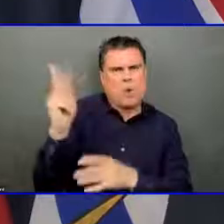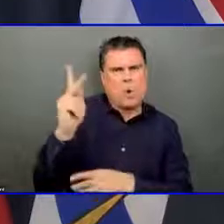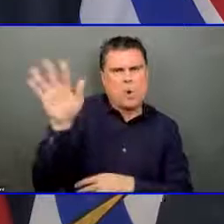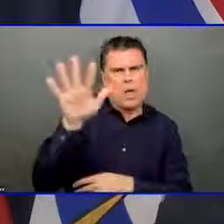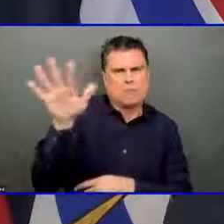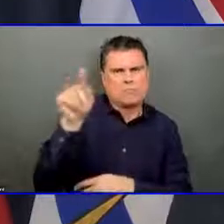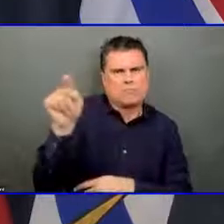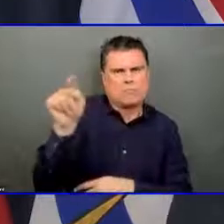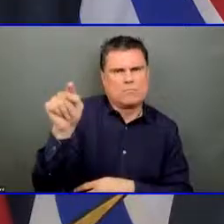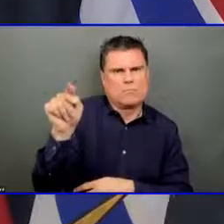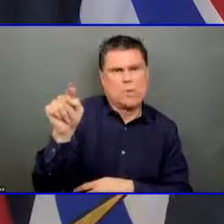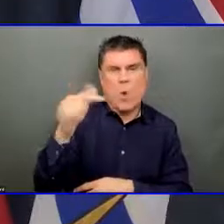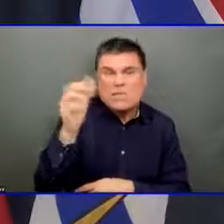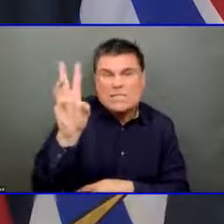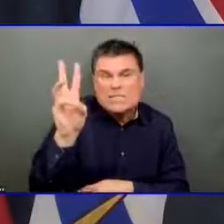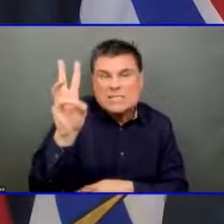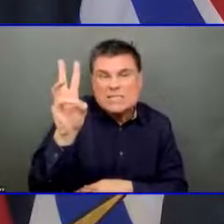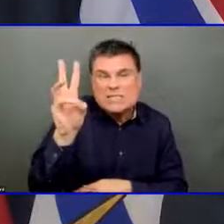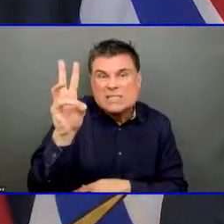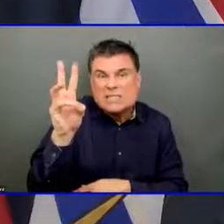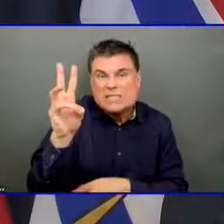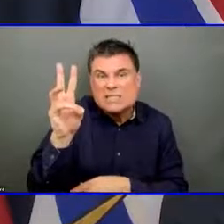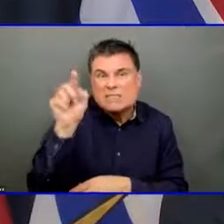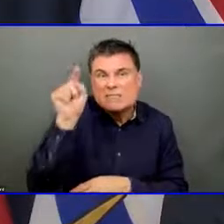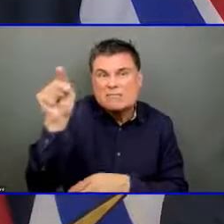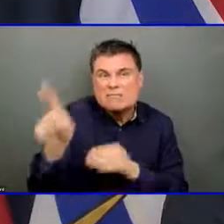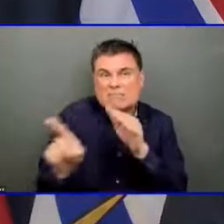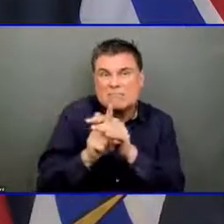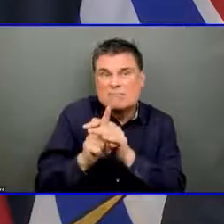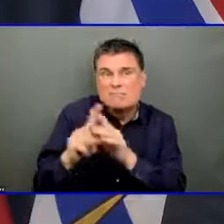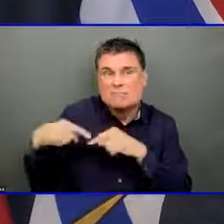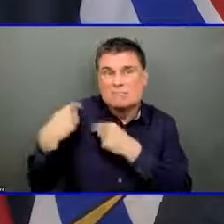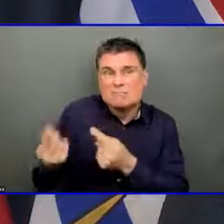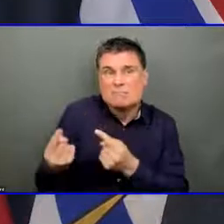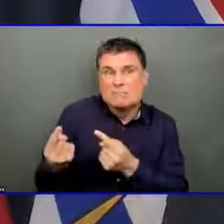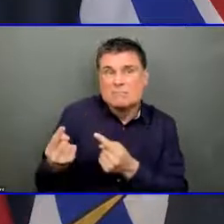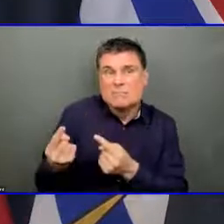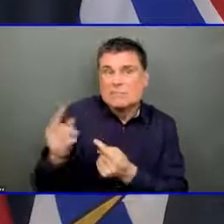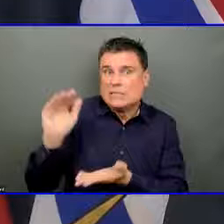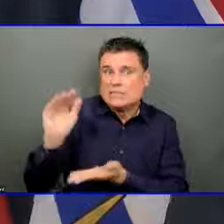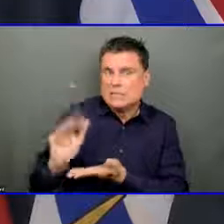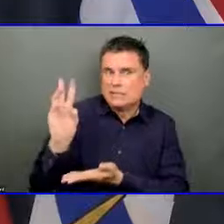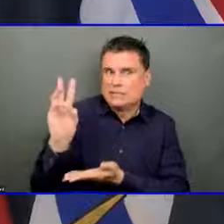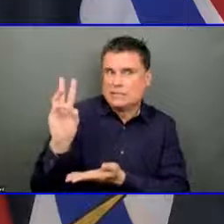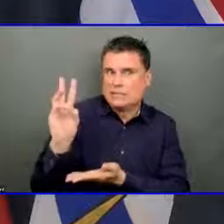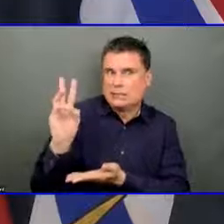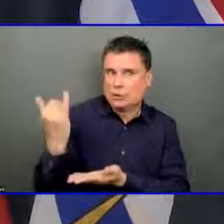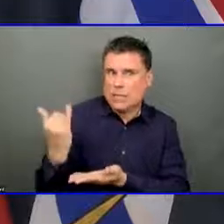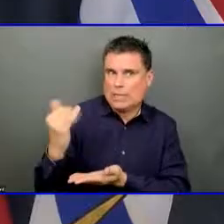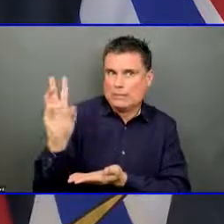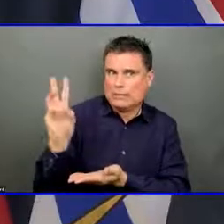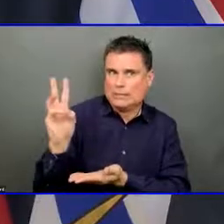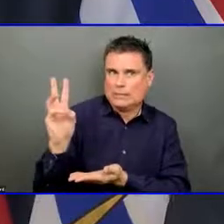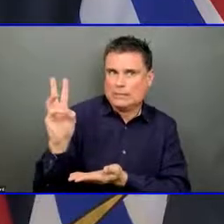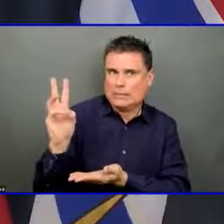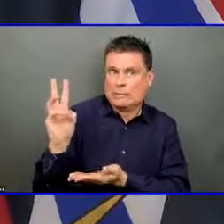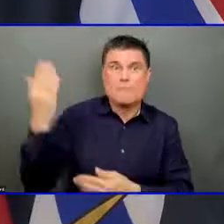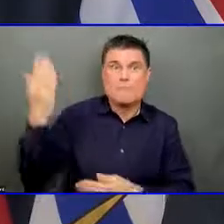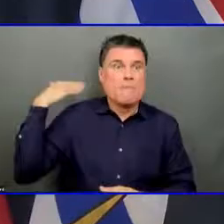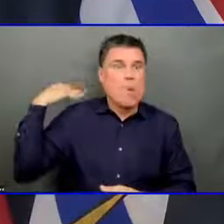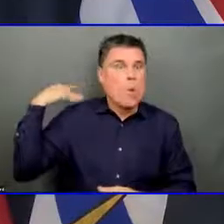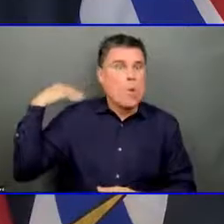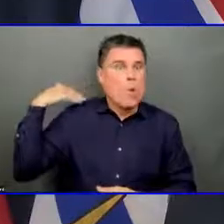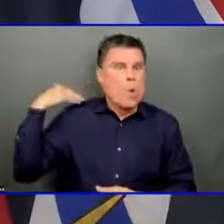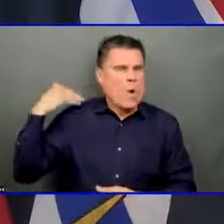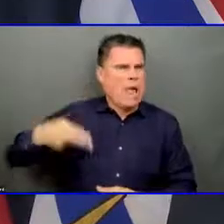care, and obviously that report is not as significant as it was some time ago, but it is important to note that that is available